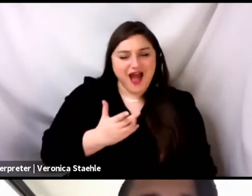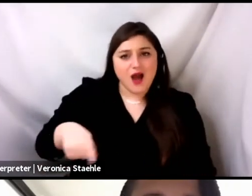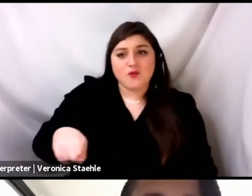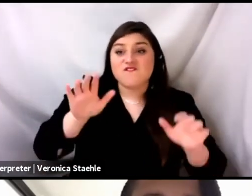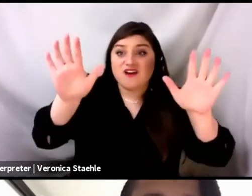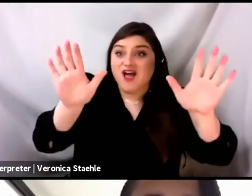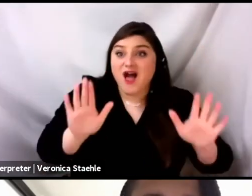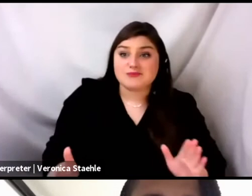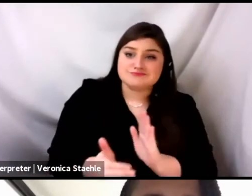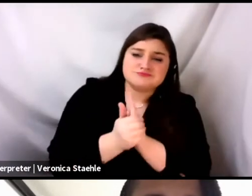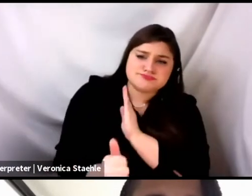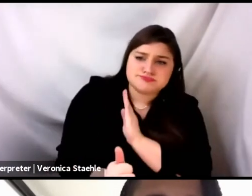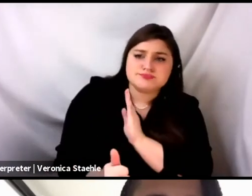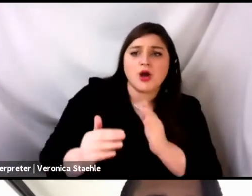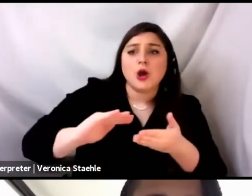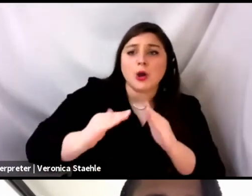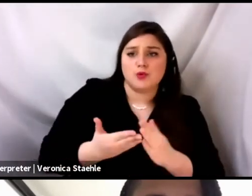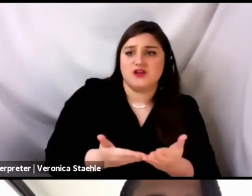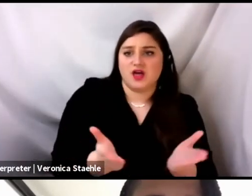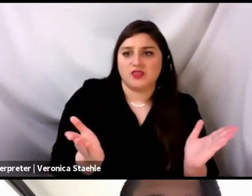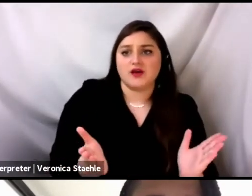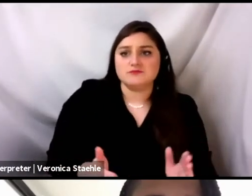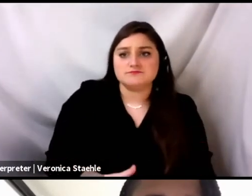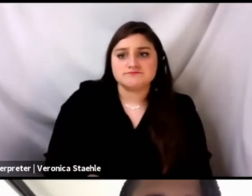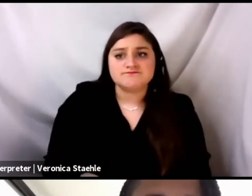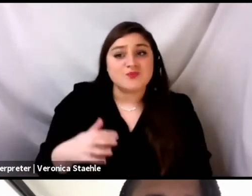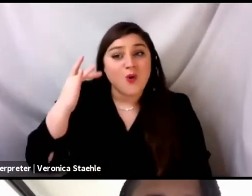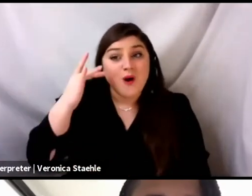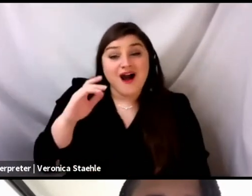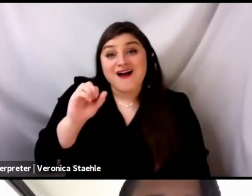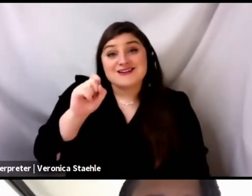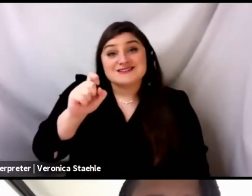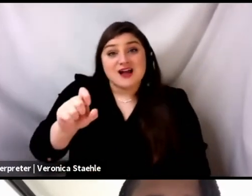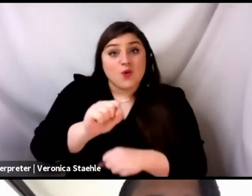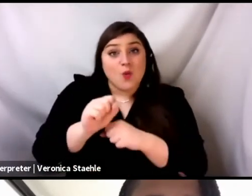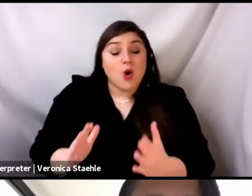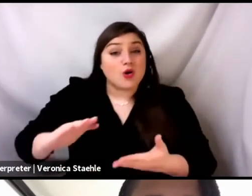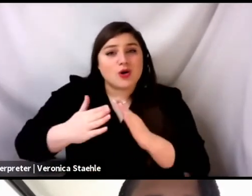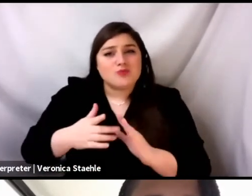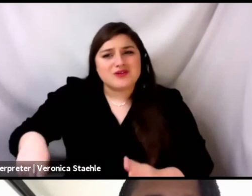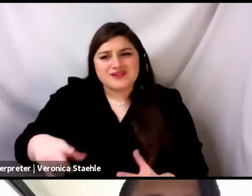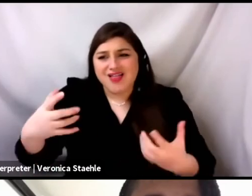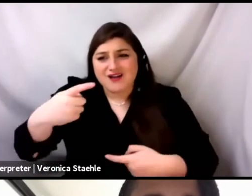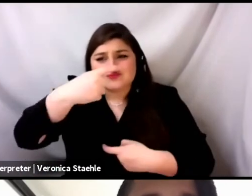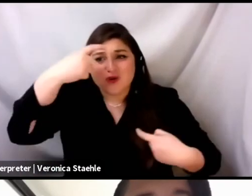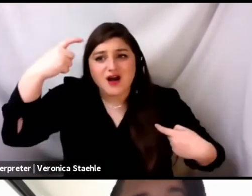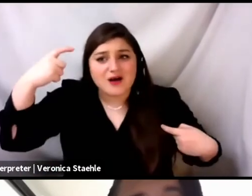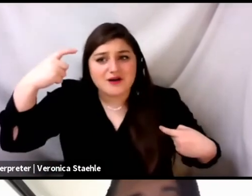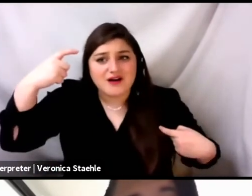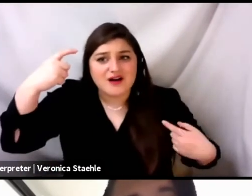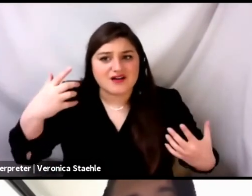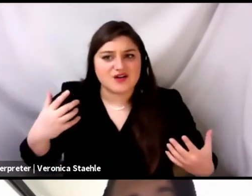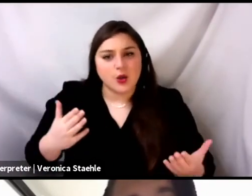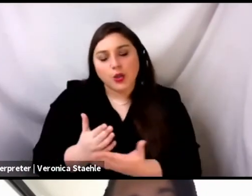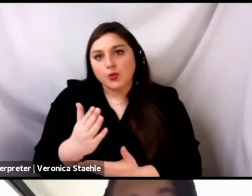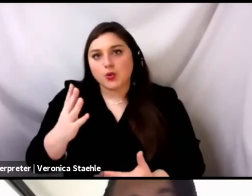there. Also, because sex worker organizing is so fraught with trauma, because of where we're